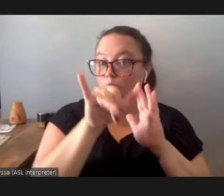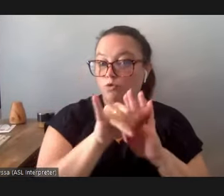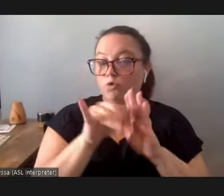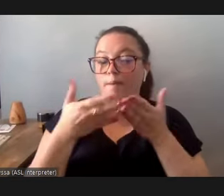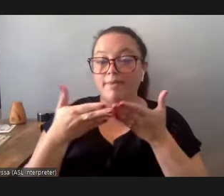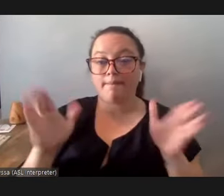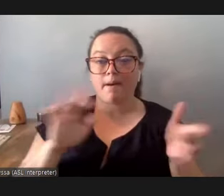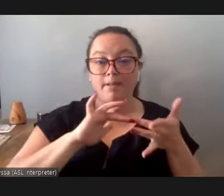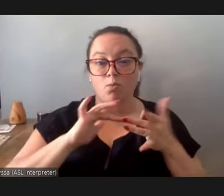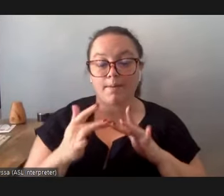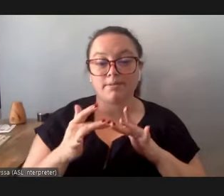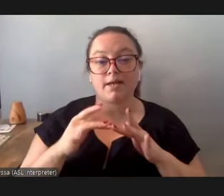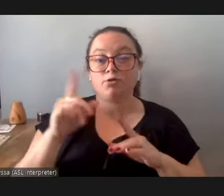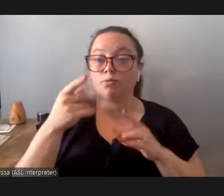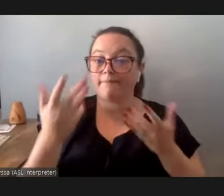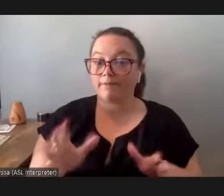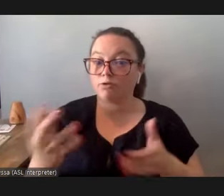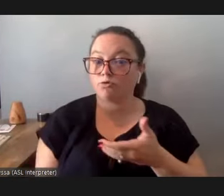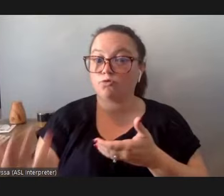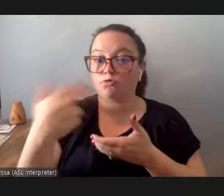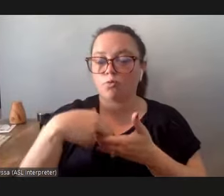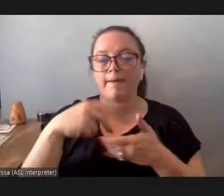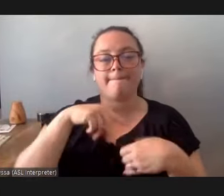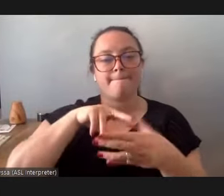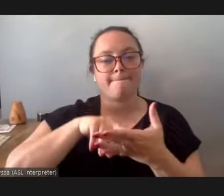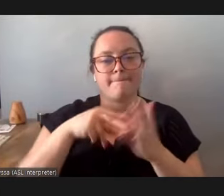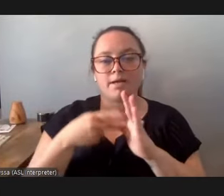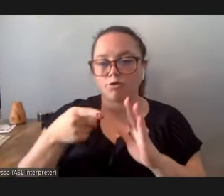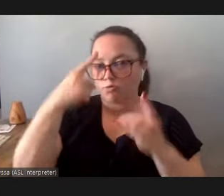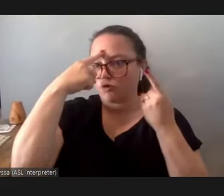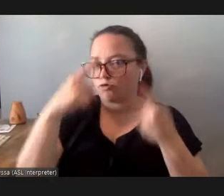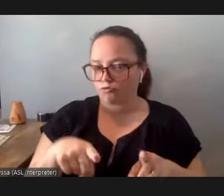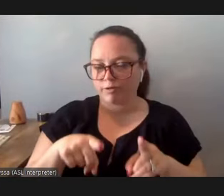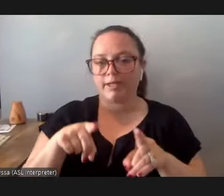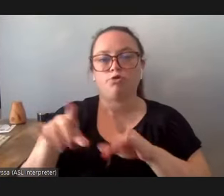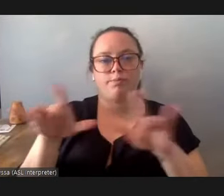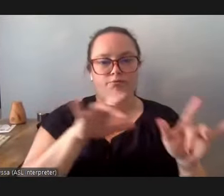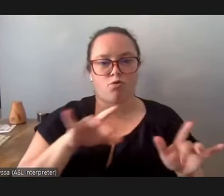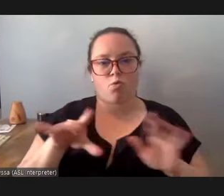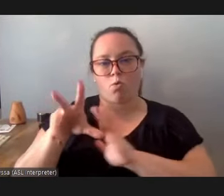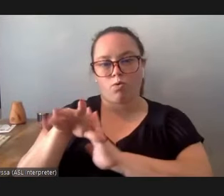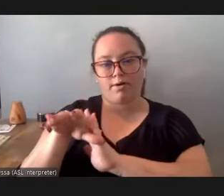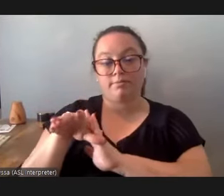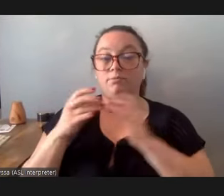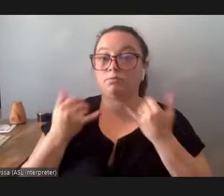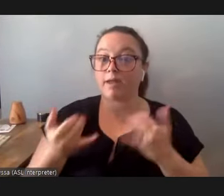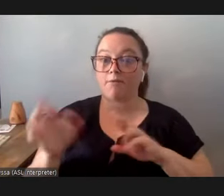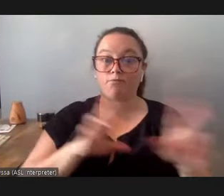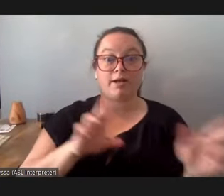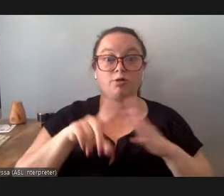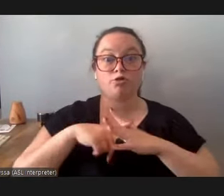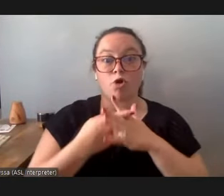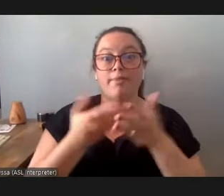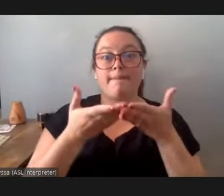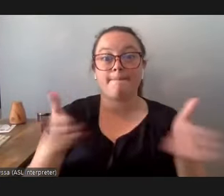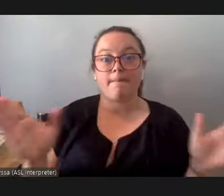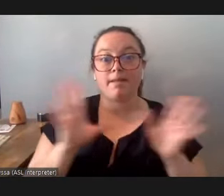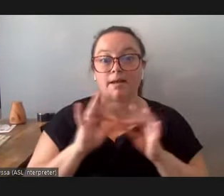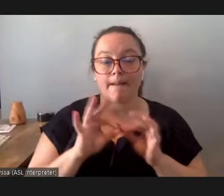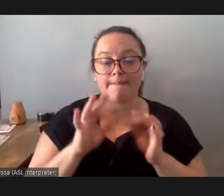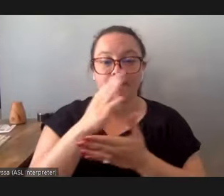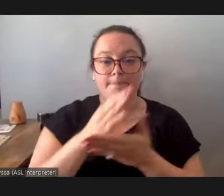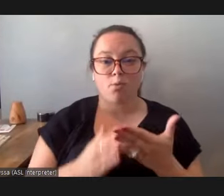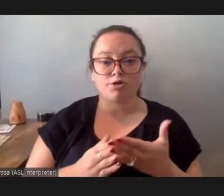are consenting to be recorded. We'll now begin the public comment portion of today's webinar. Our first